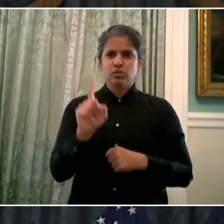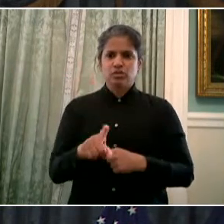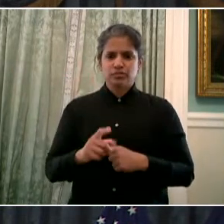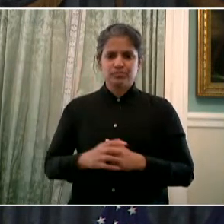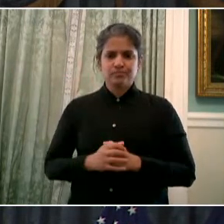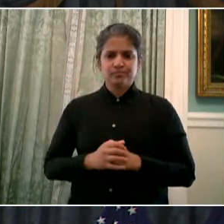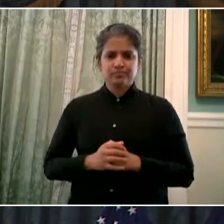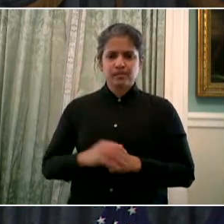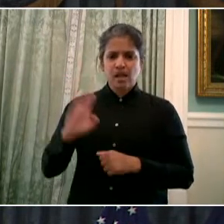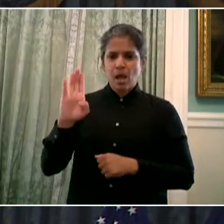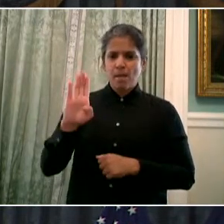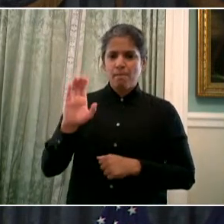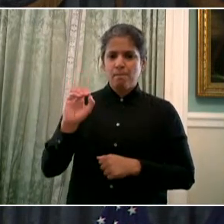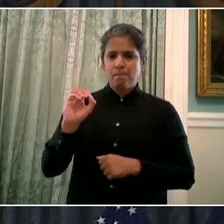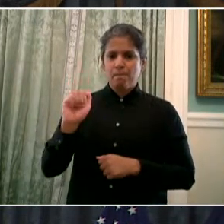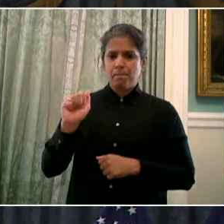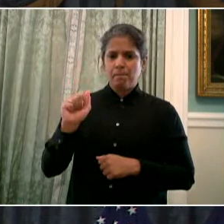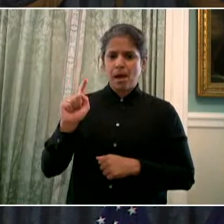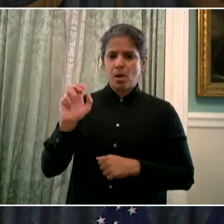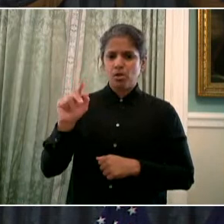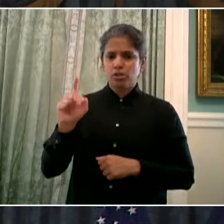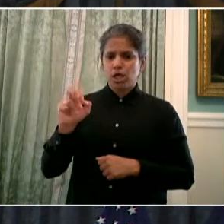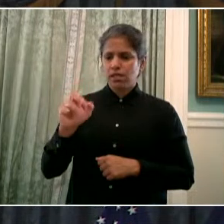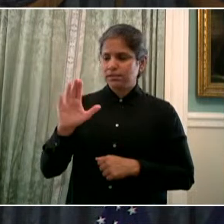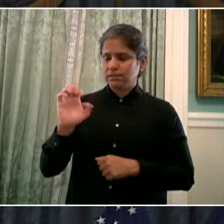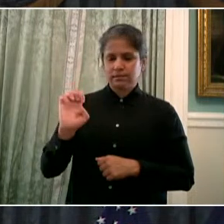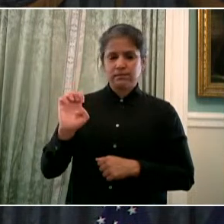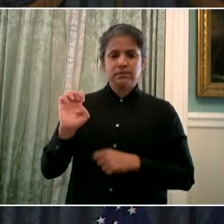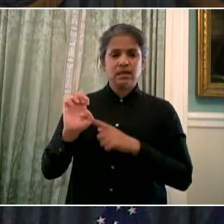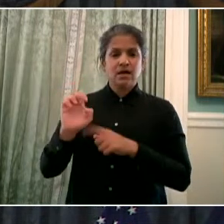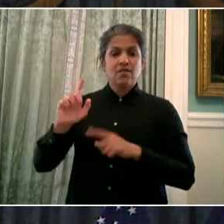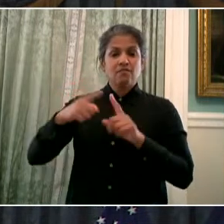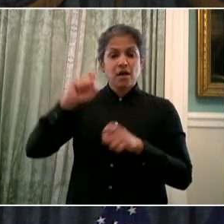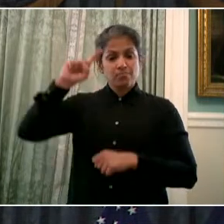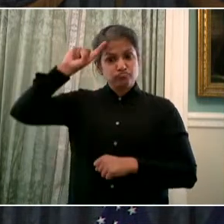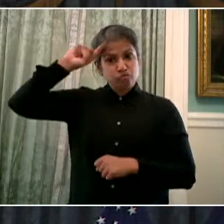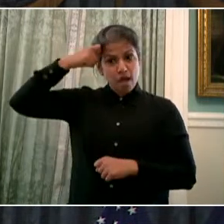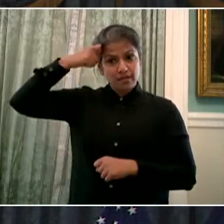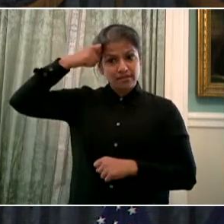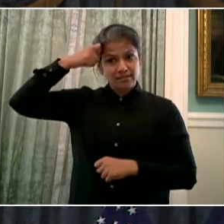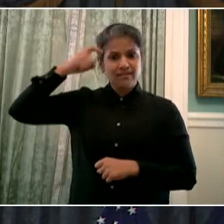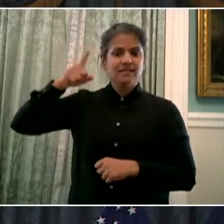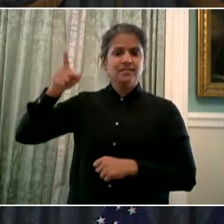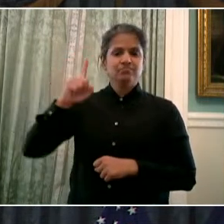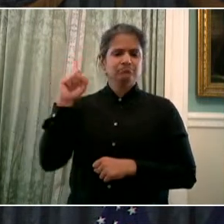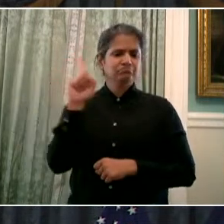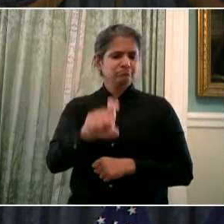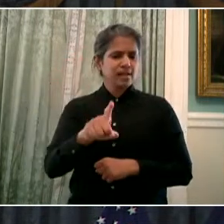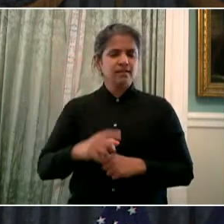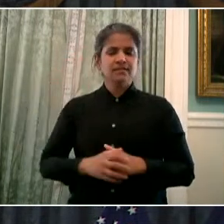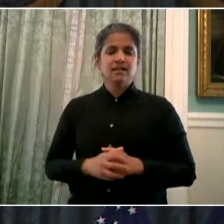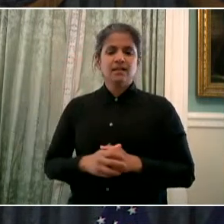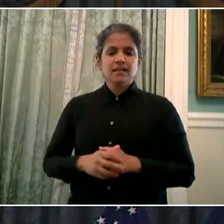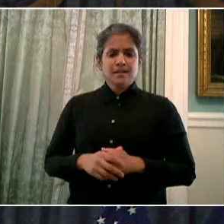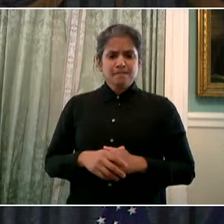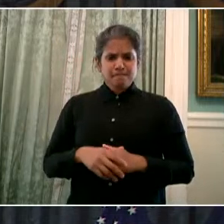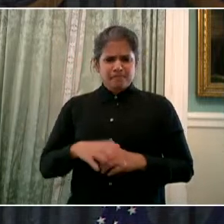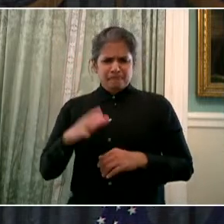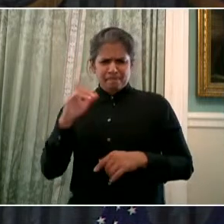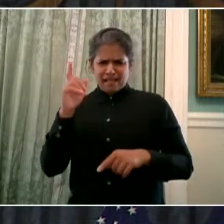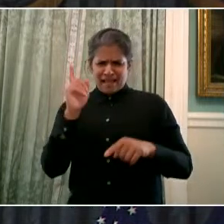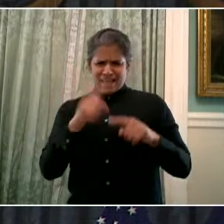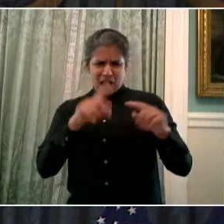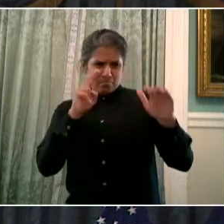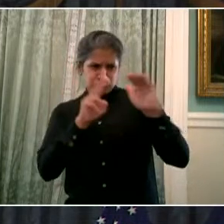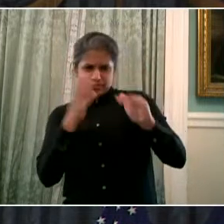Dr. Basan, as a person with chronic asthma, while we can't predict the future, as an expert, do you believe that forecasts show we will be